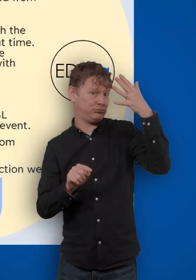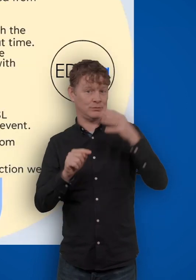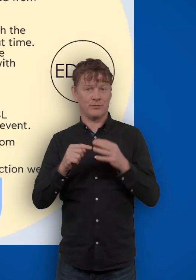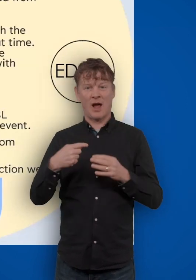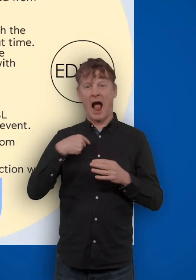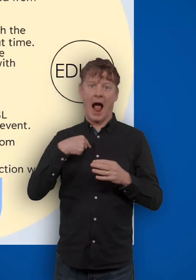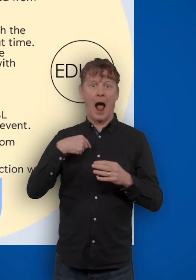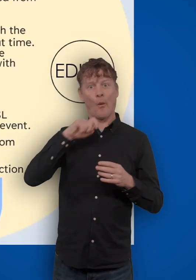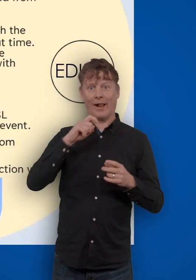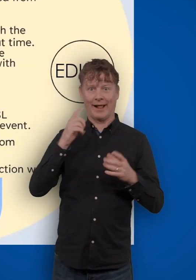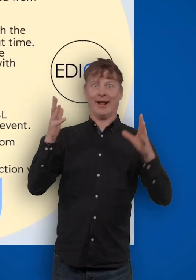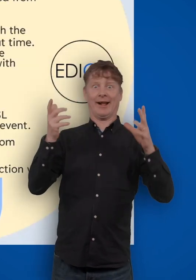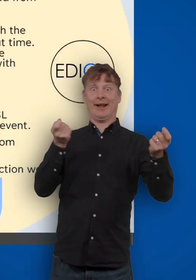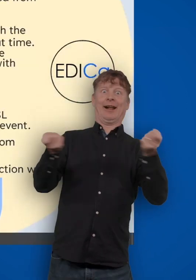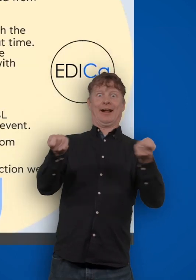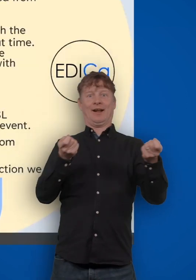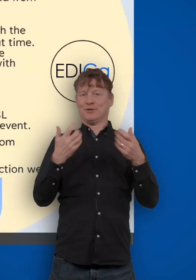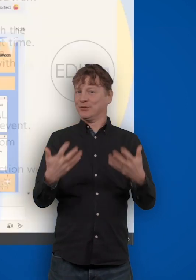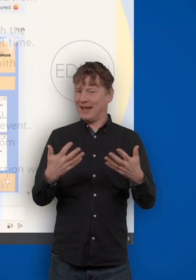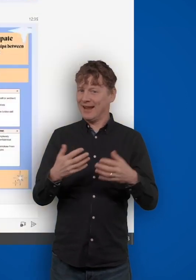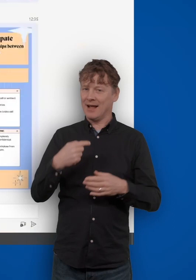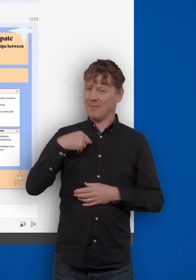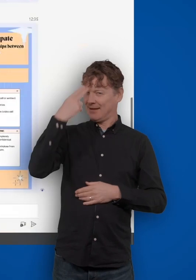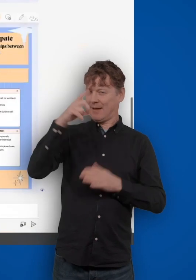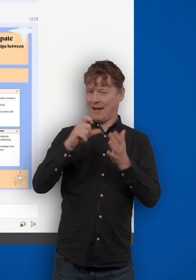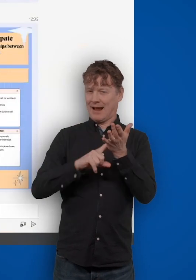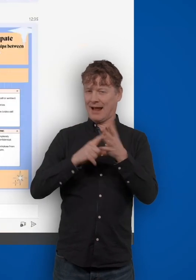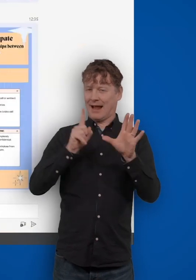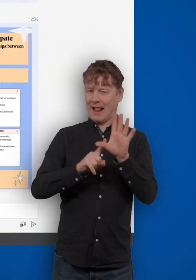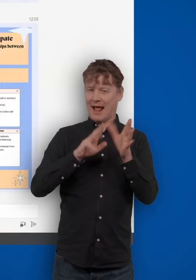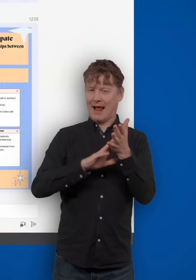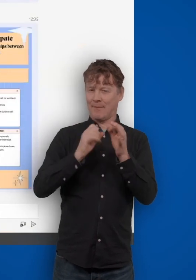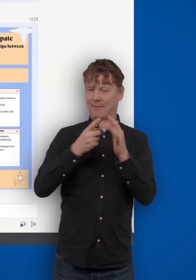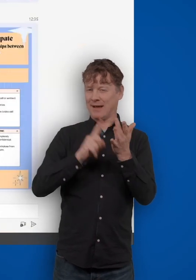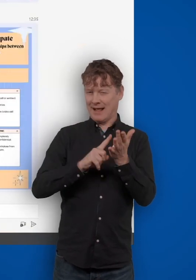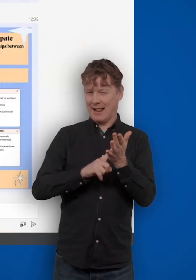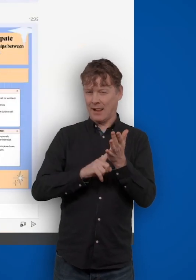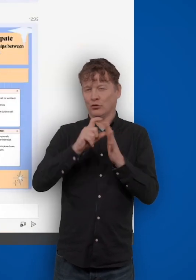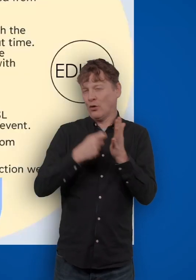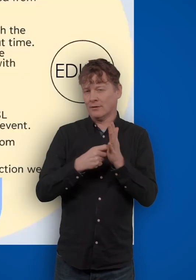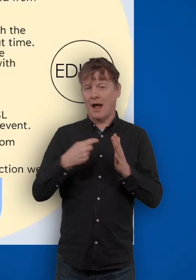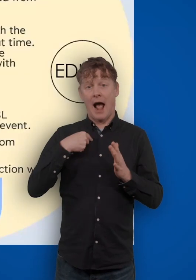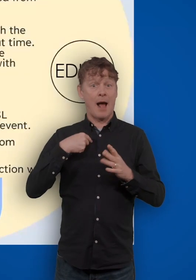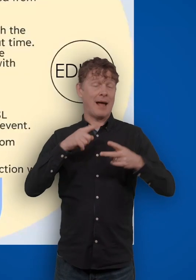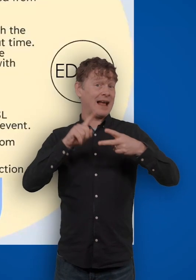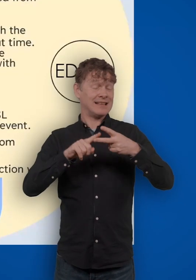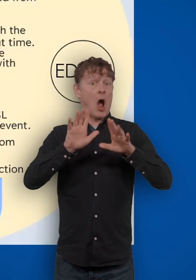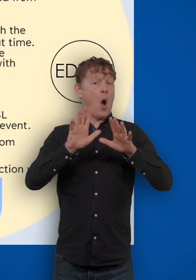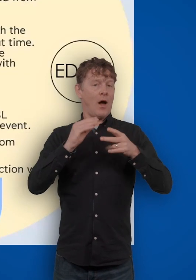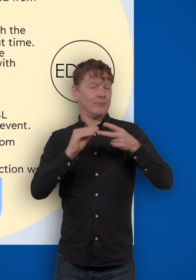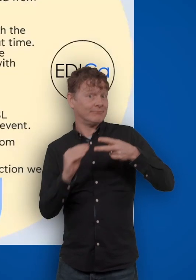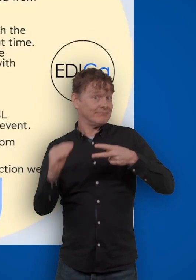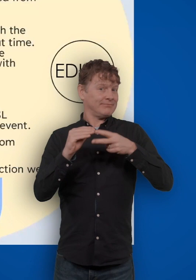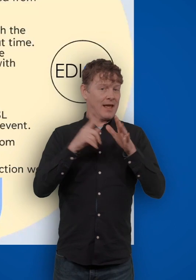your half-witted host today. I am Dr. Clay Magill, and I am an assistant, or rather, I just got